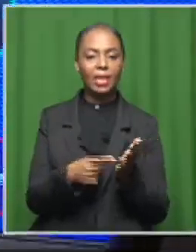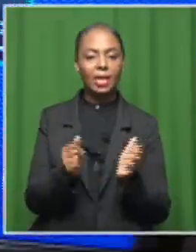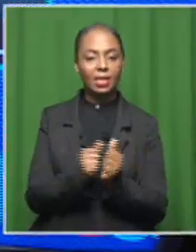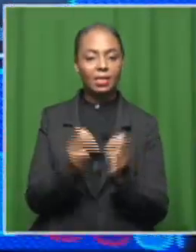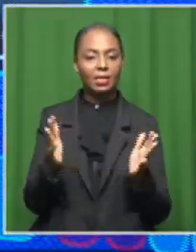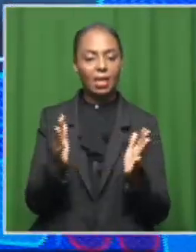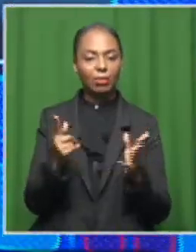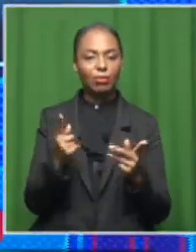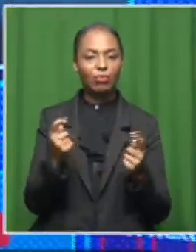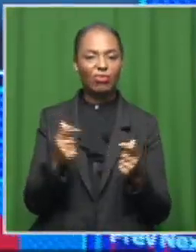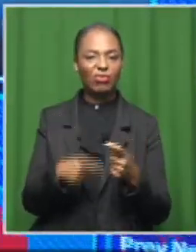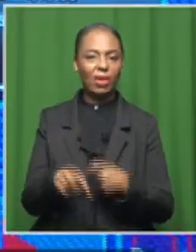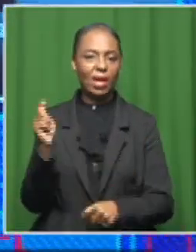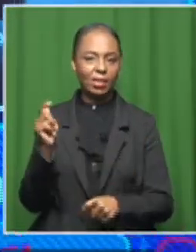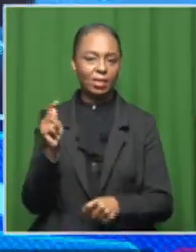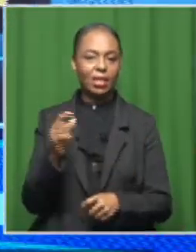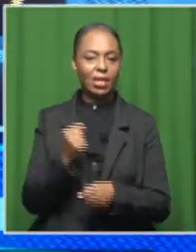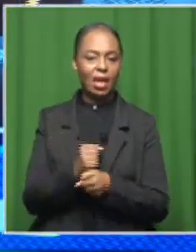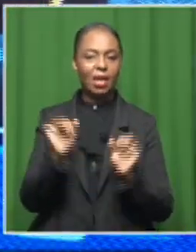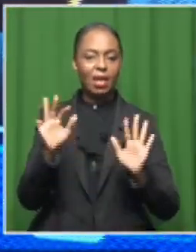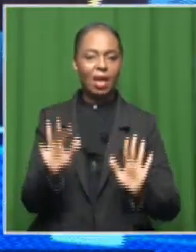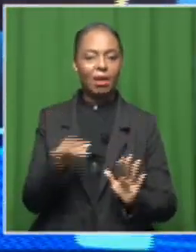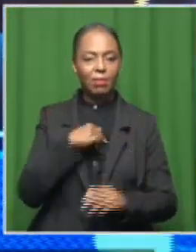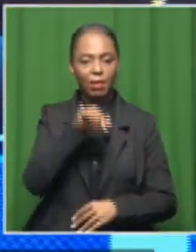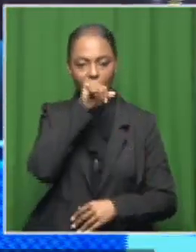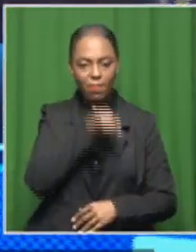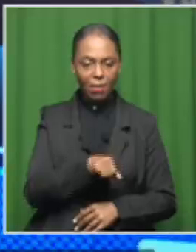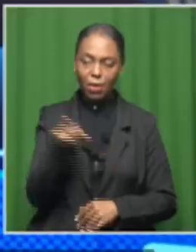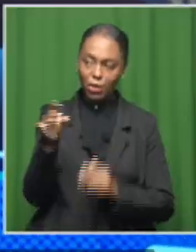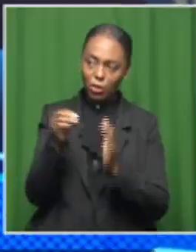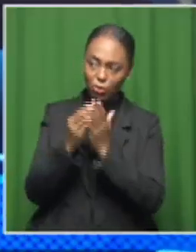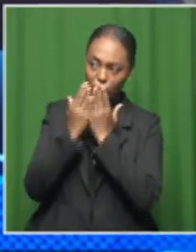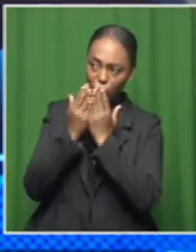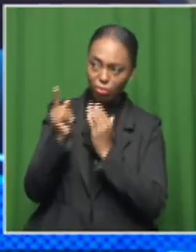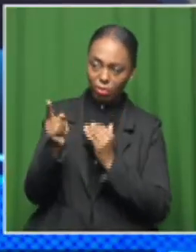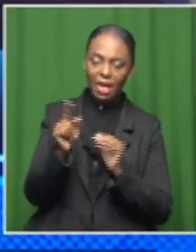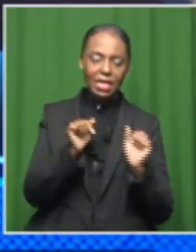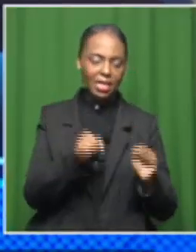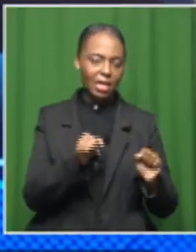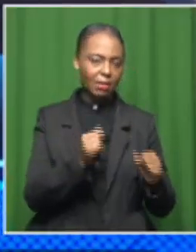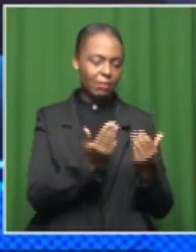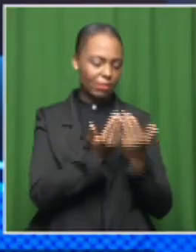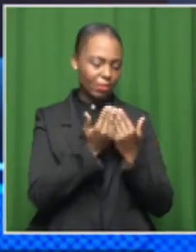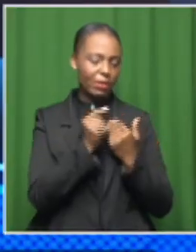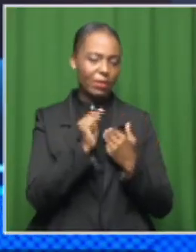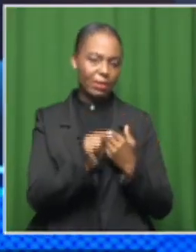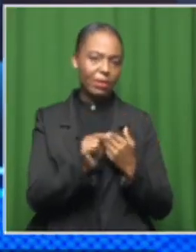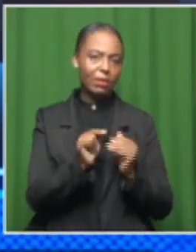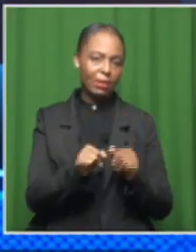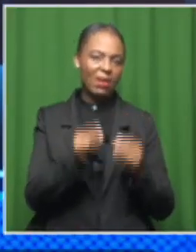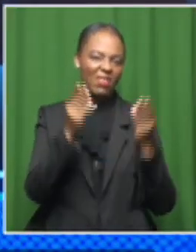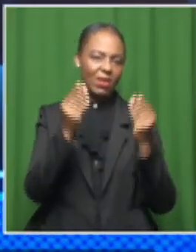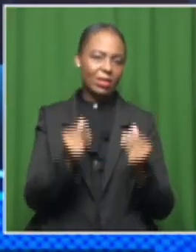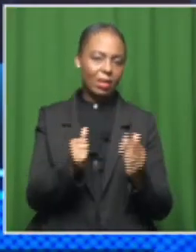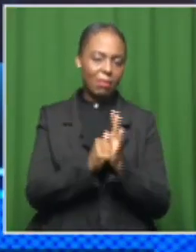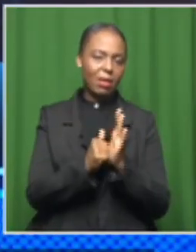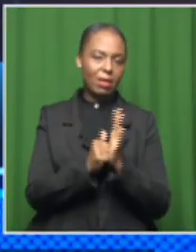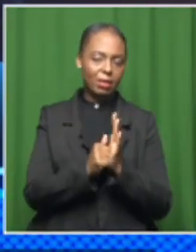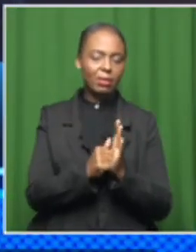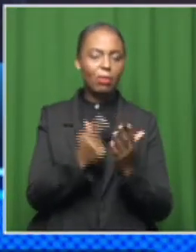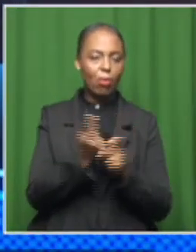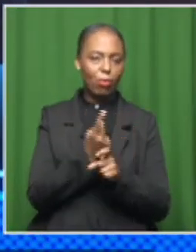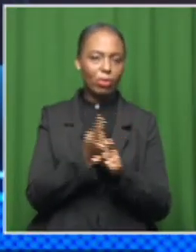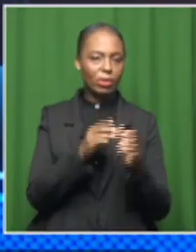years ago, and I have been in love with it ever since. You're also a student, I believe. Yes, sir. I'm also studying in the financial markets as well, so always looking to improve